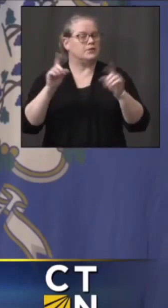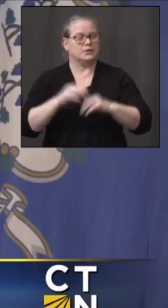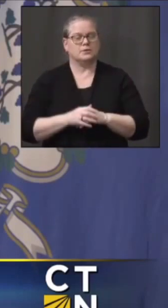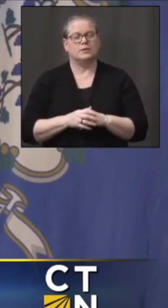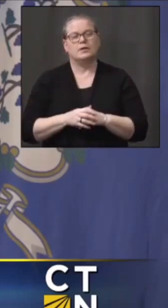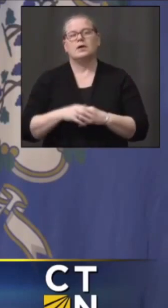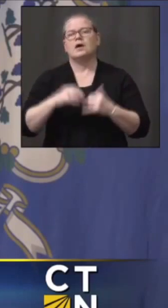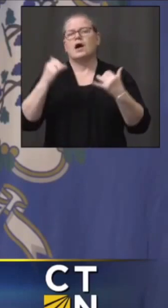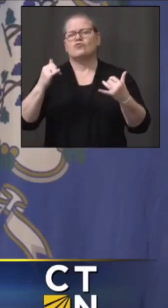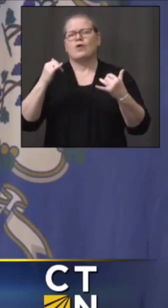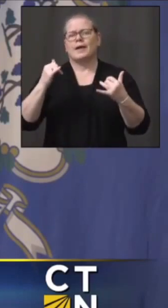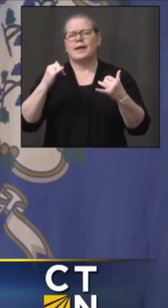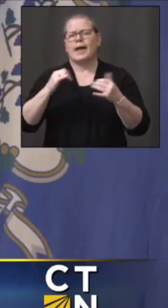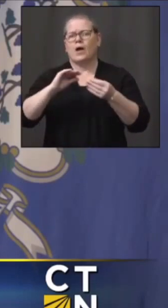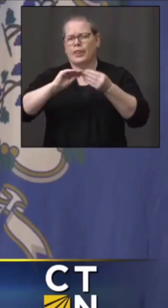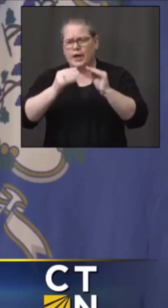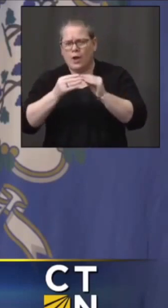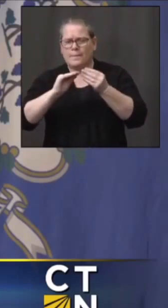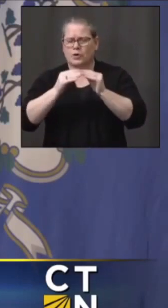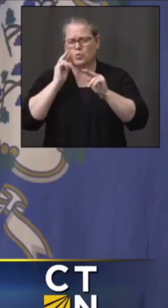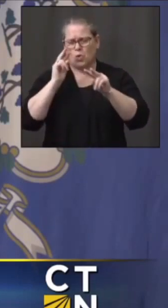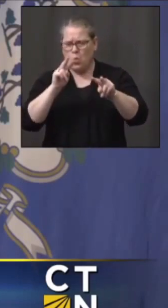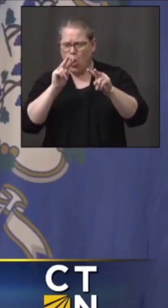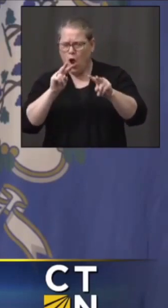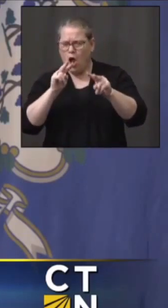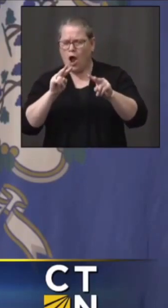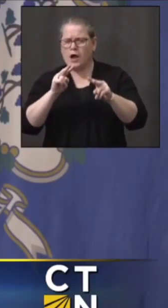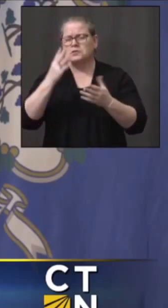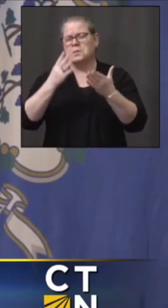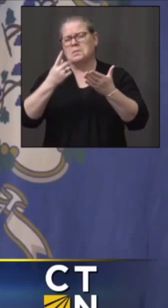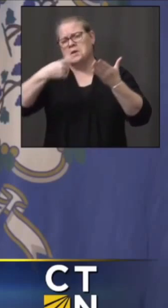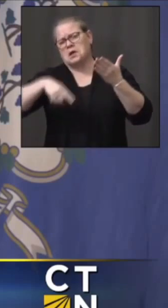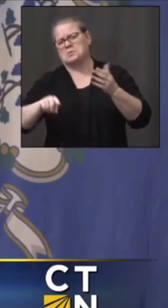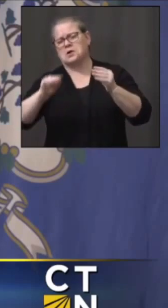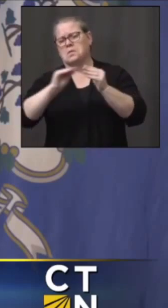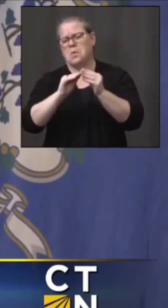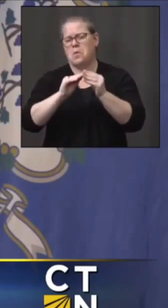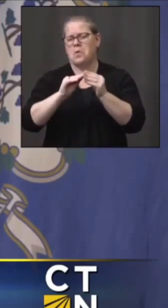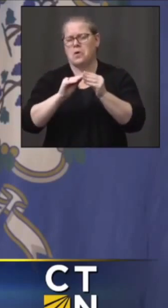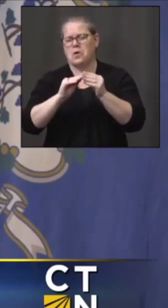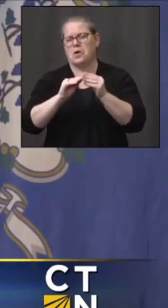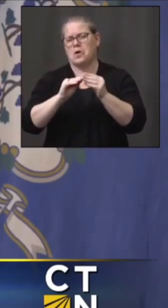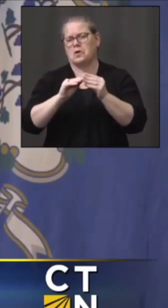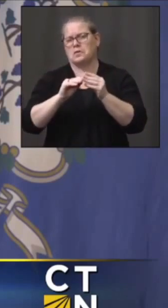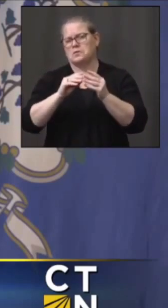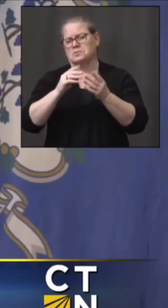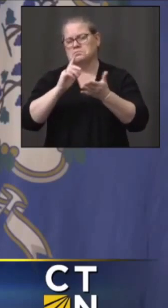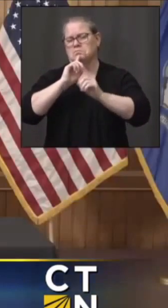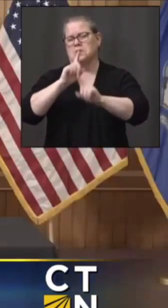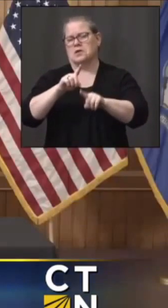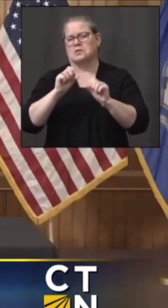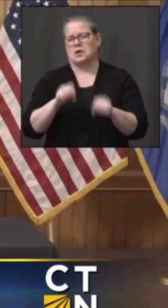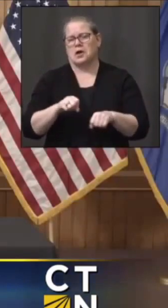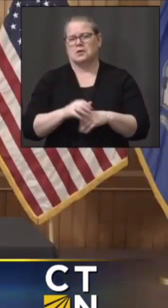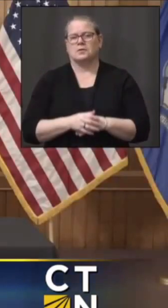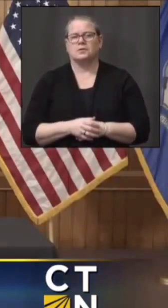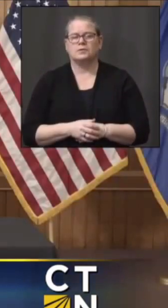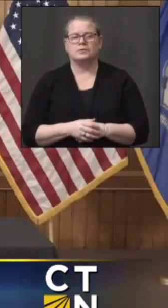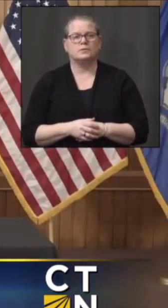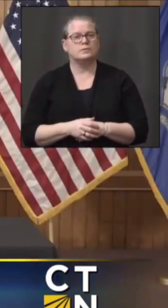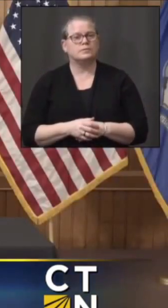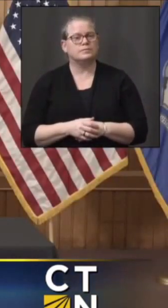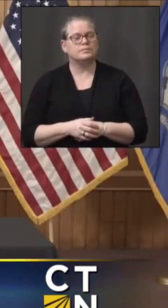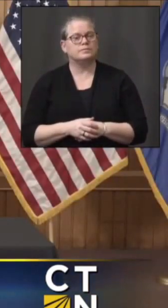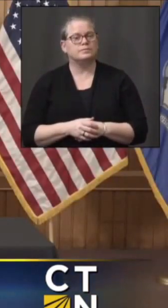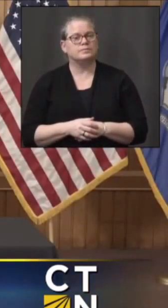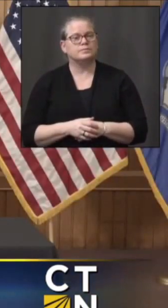we're watching the metrics. We'll have more to say in a week or so. And for Commissioner Siegel, is it hard to